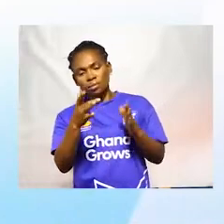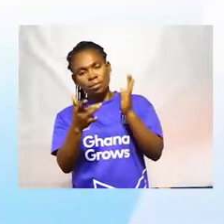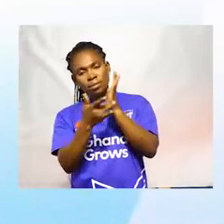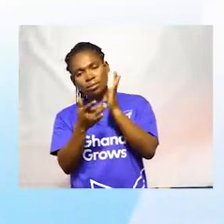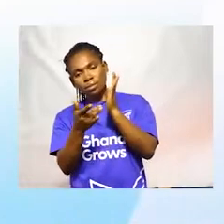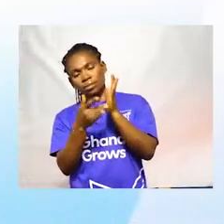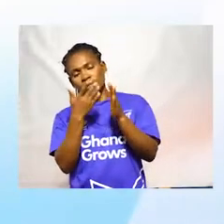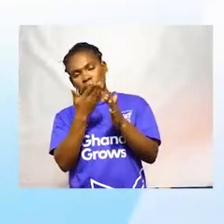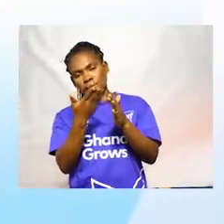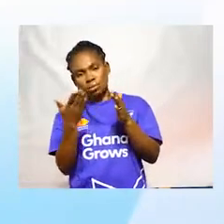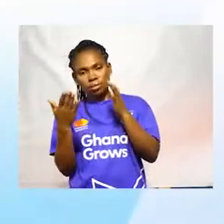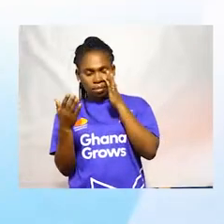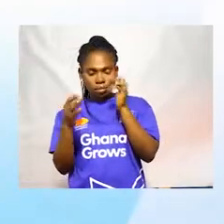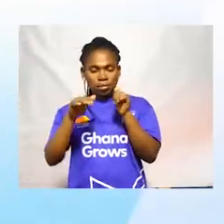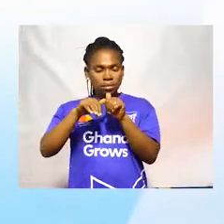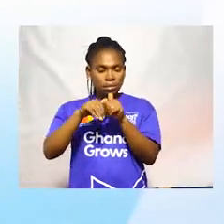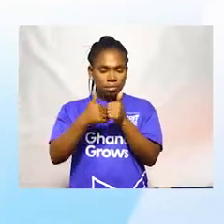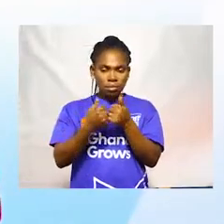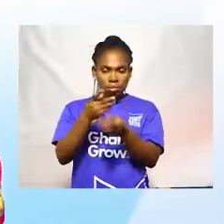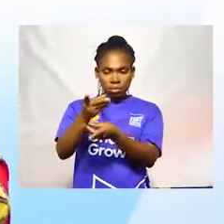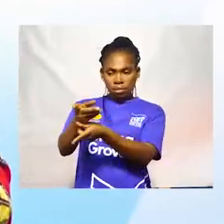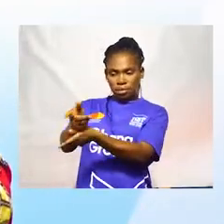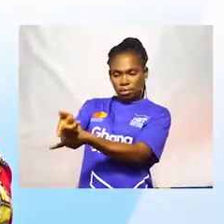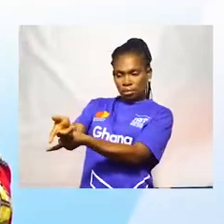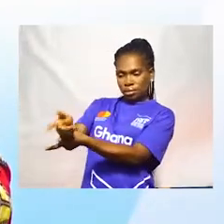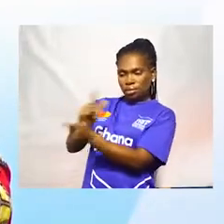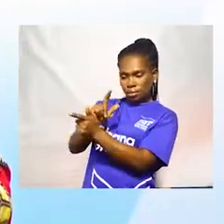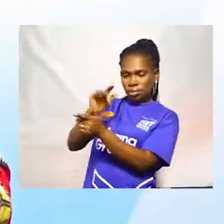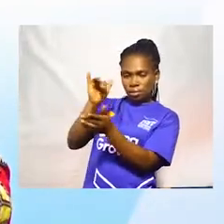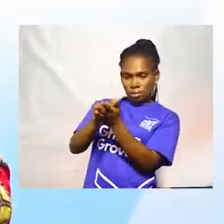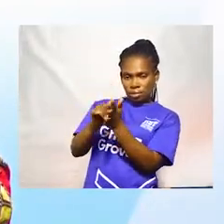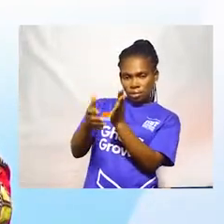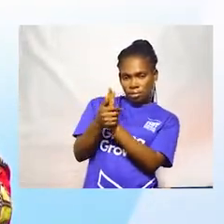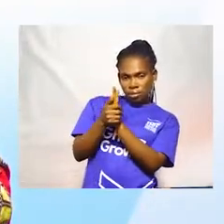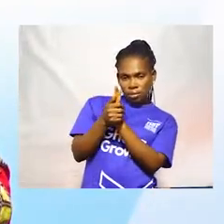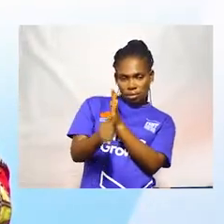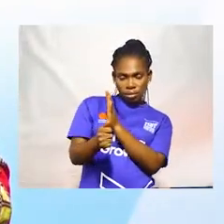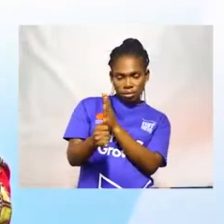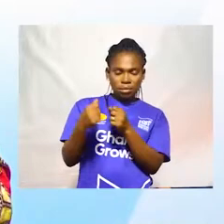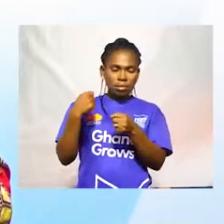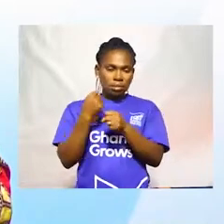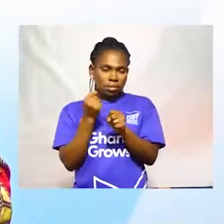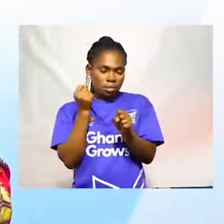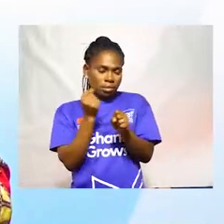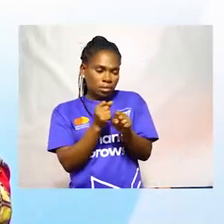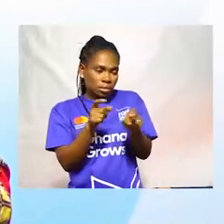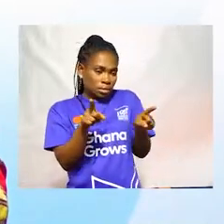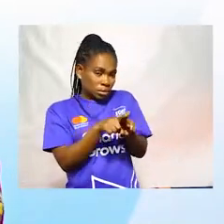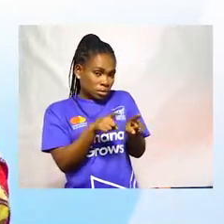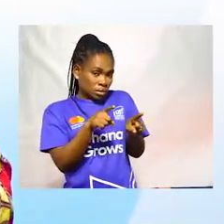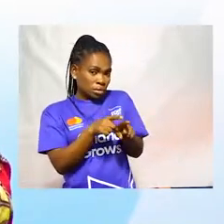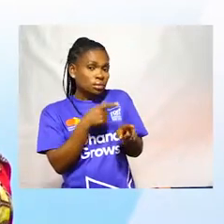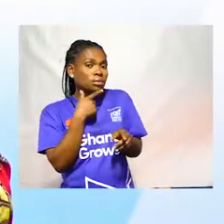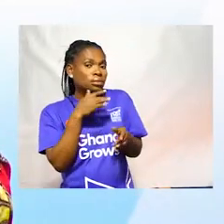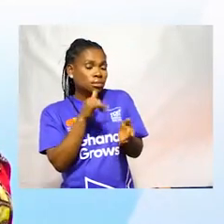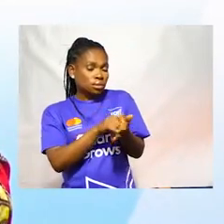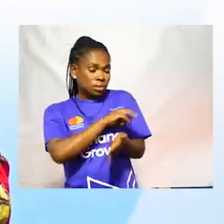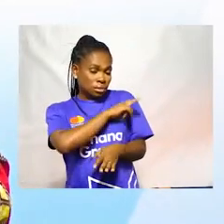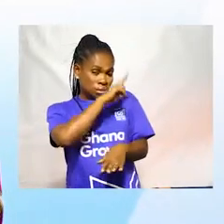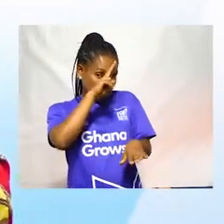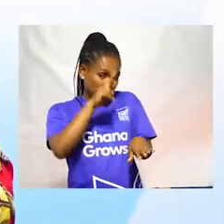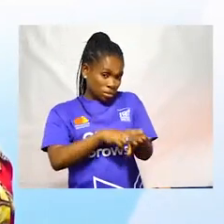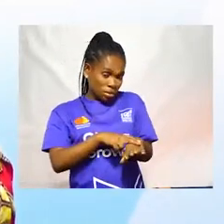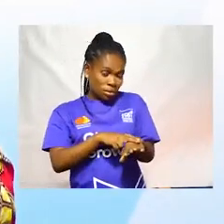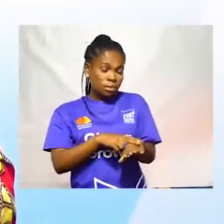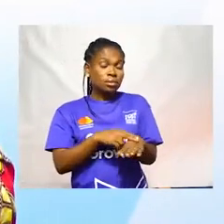space, how can we borrow the skills from that place to make this same thing that you say is a national game changer